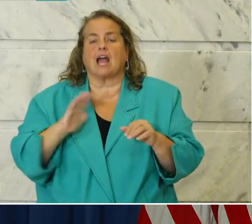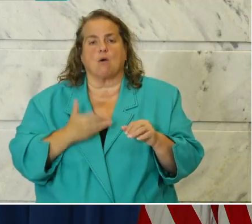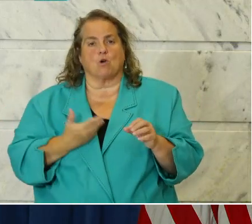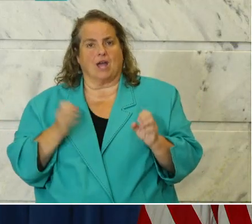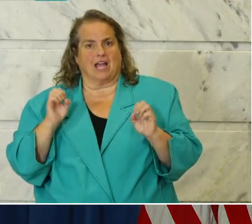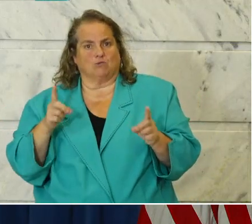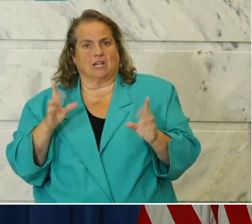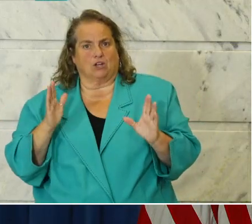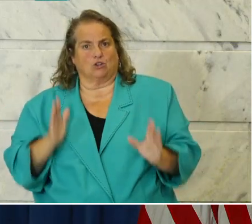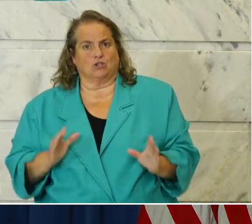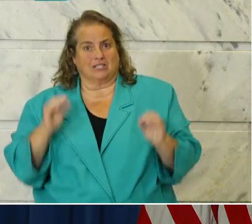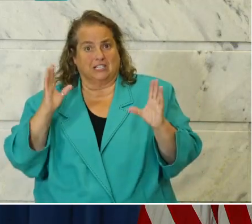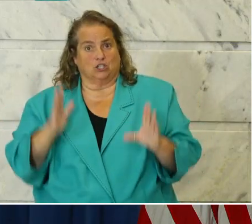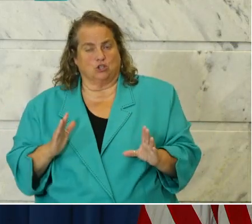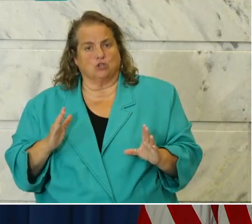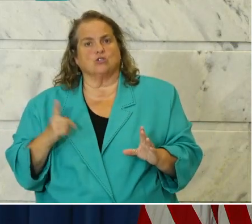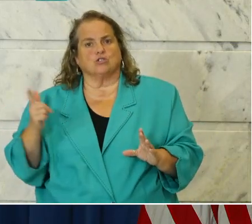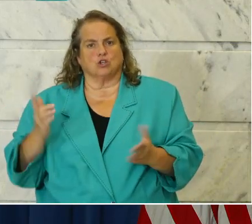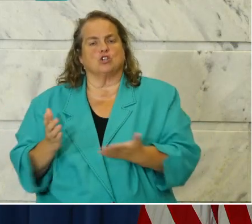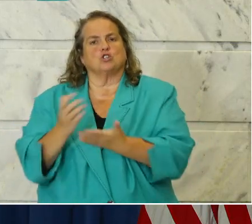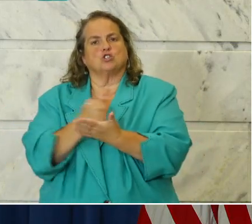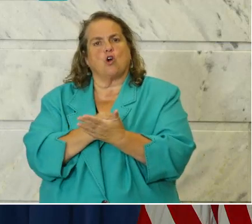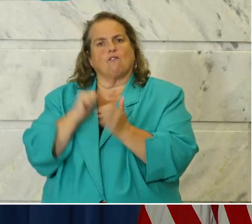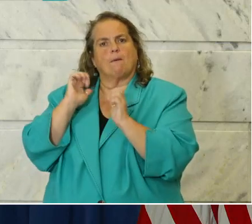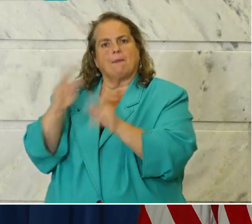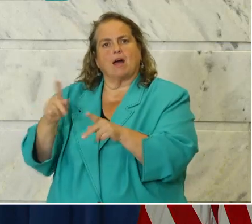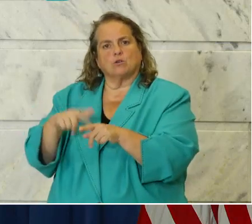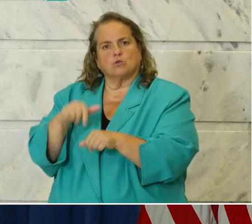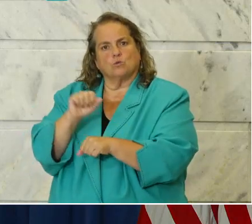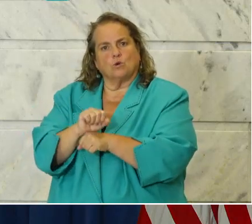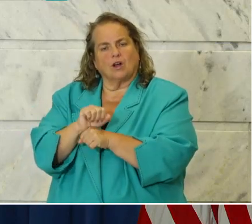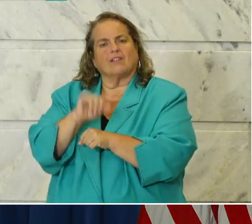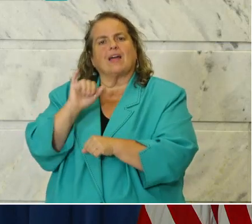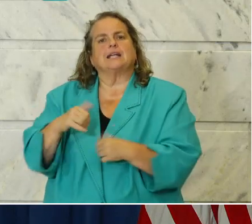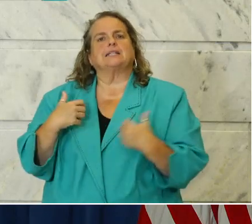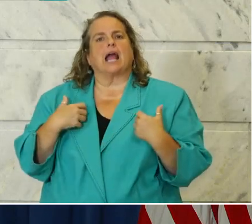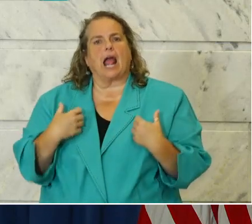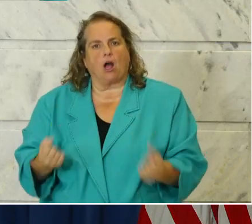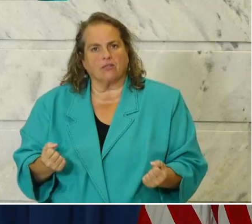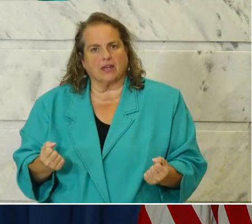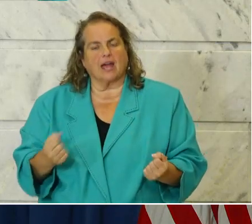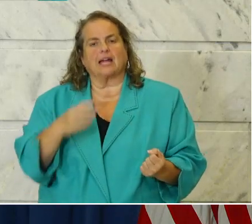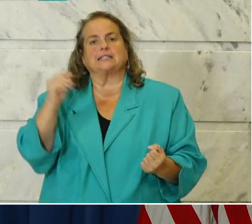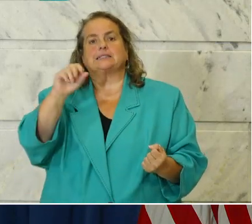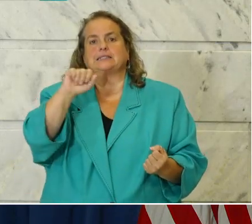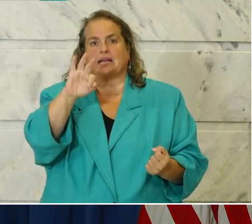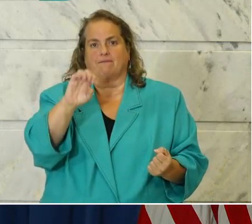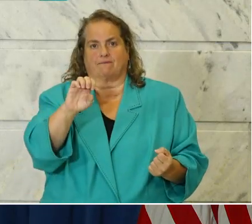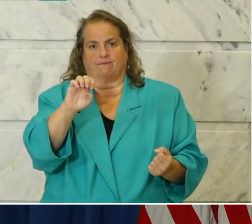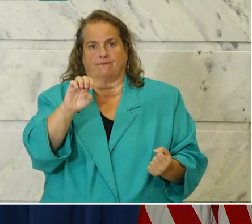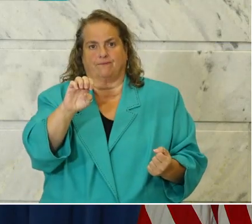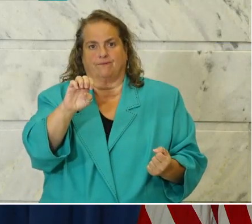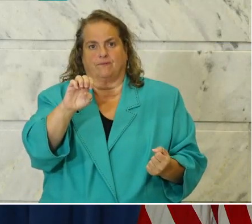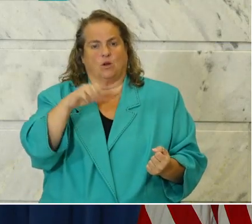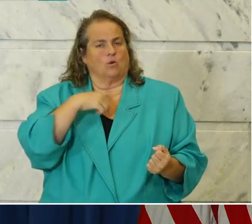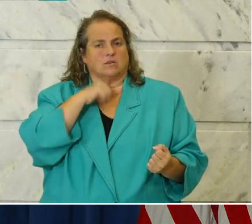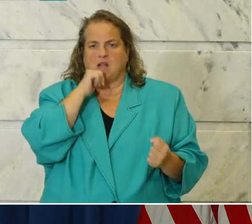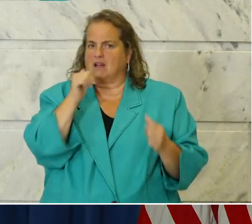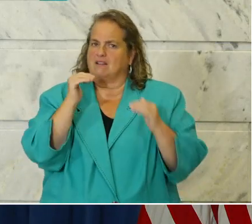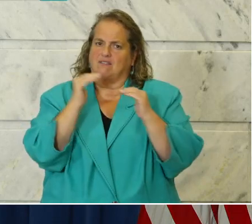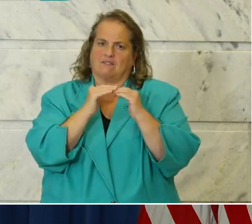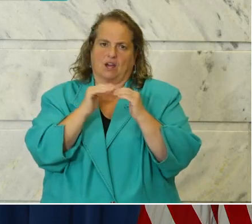deserve to be able to return to a place of work that is healthy and that is safe. It is not